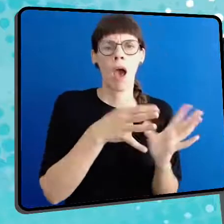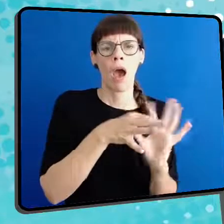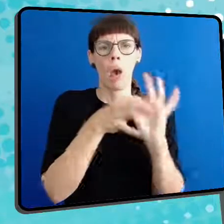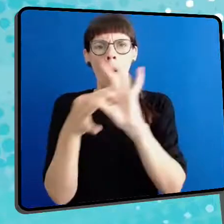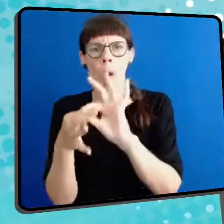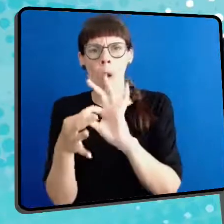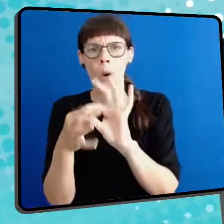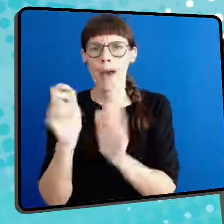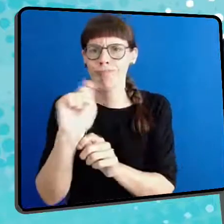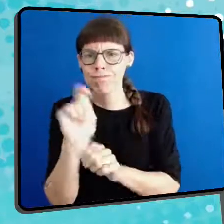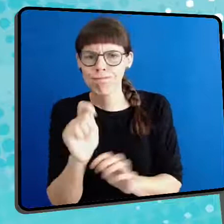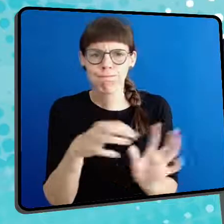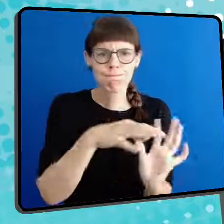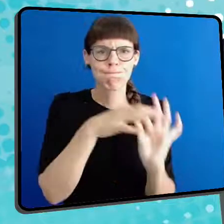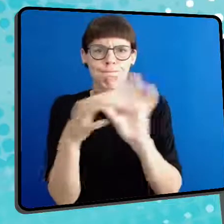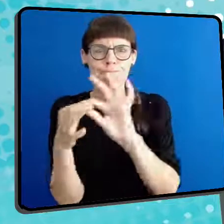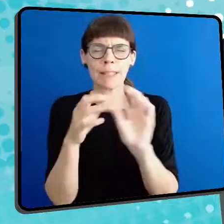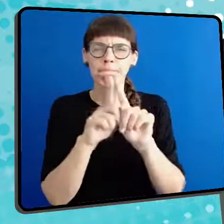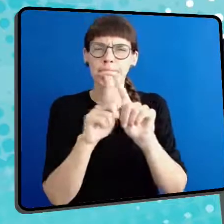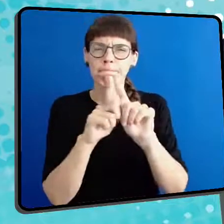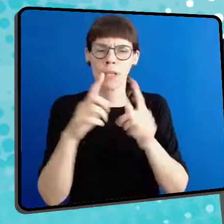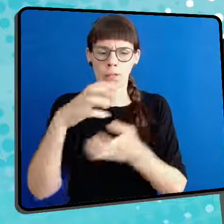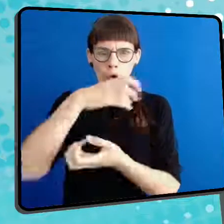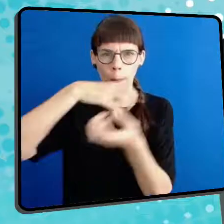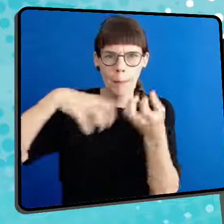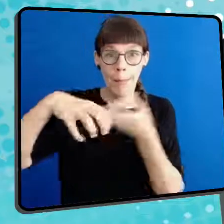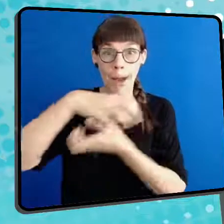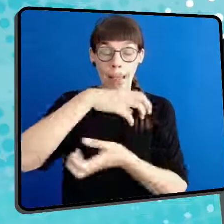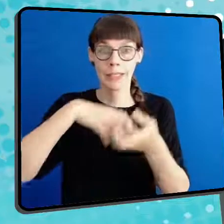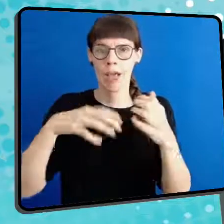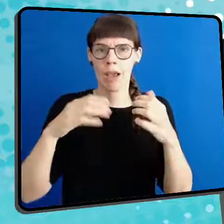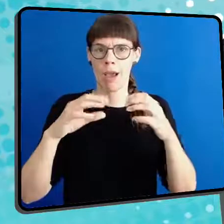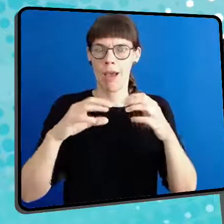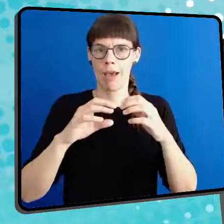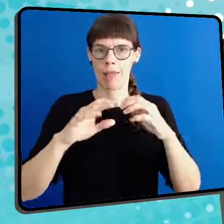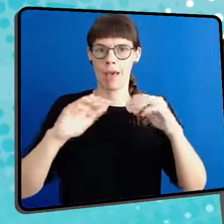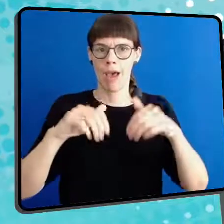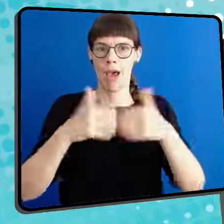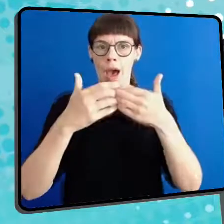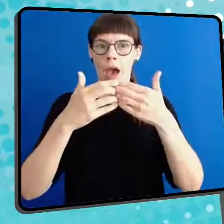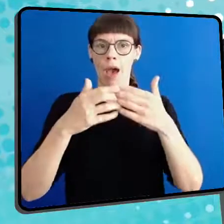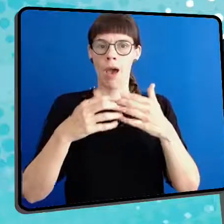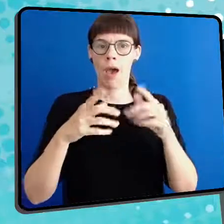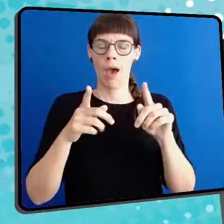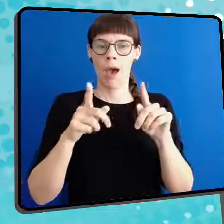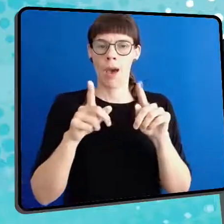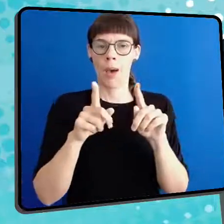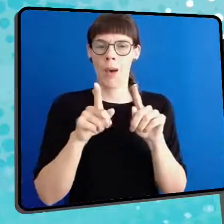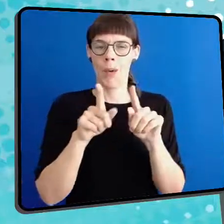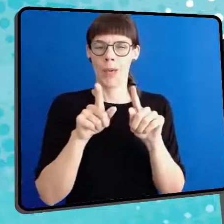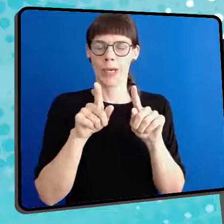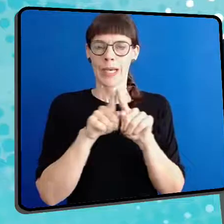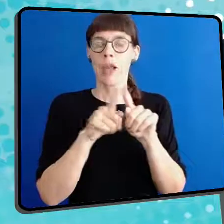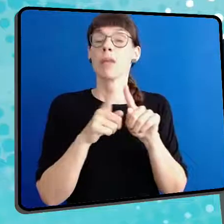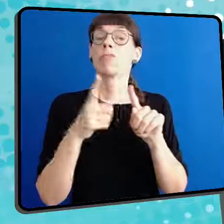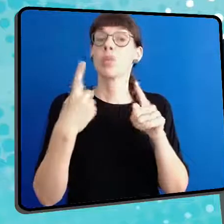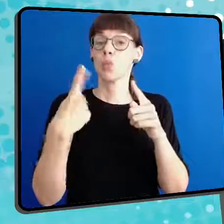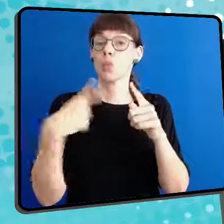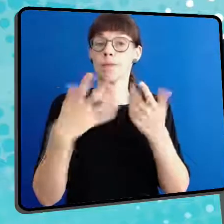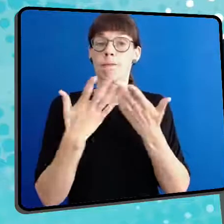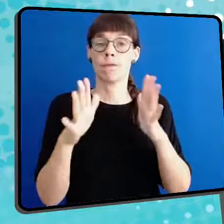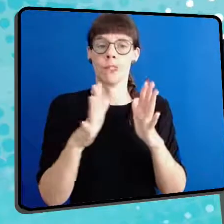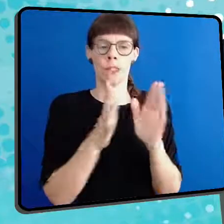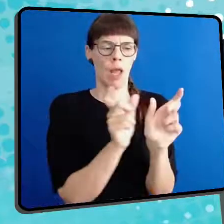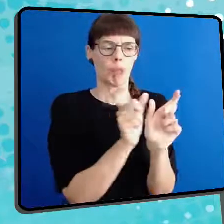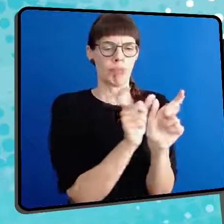how that whole complexity is. Like, if you look at it from top to bottom, it would be foop, but we've split it up in really nice bits